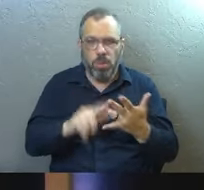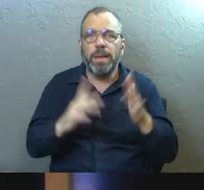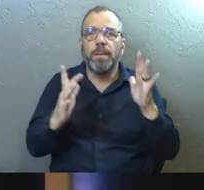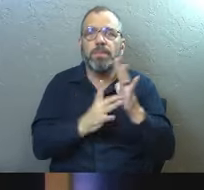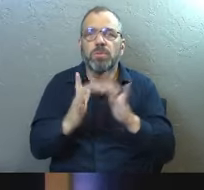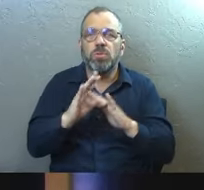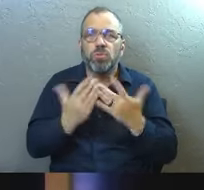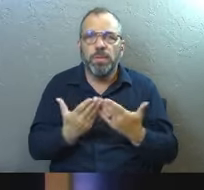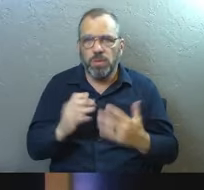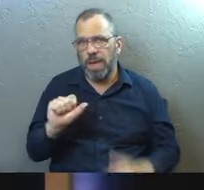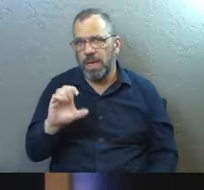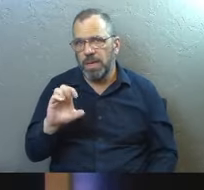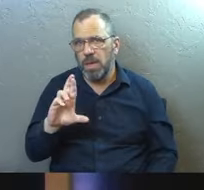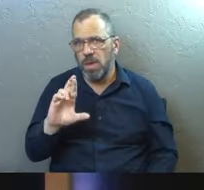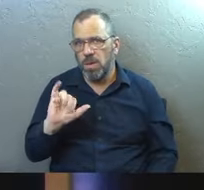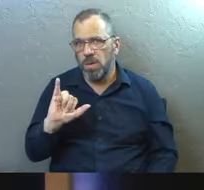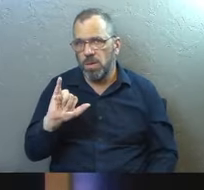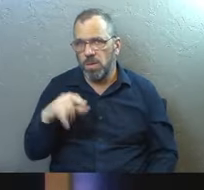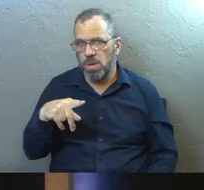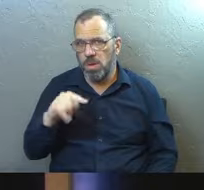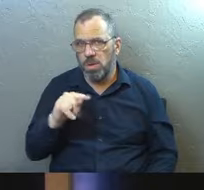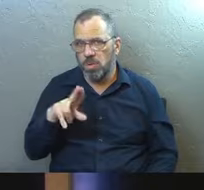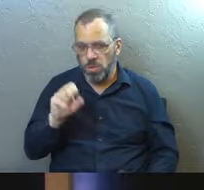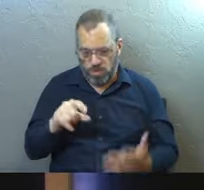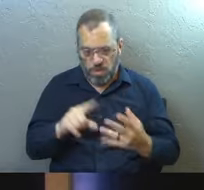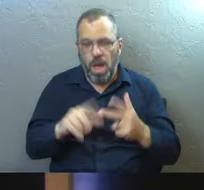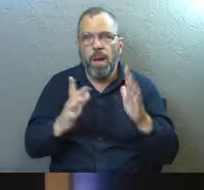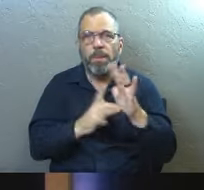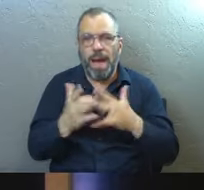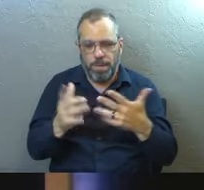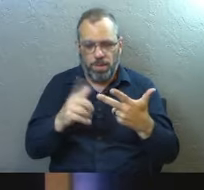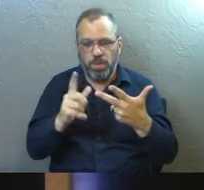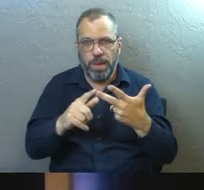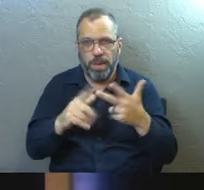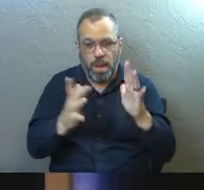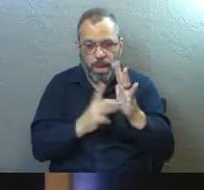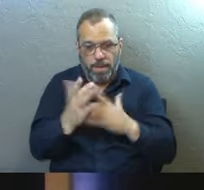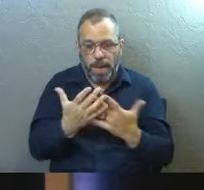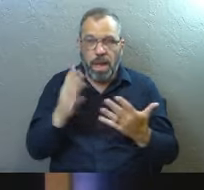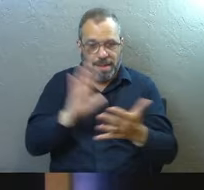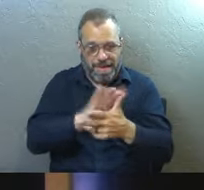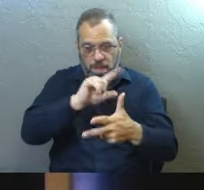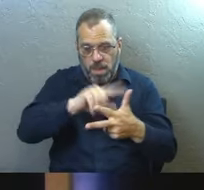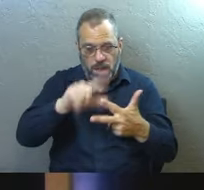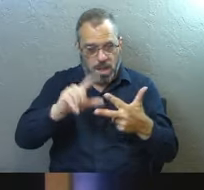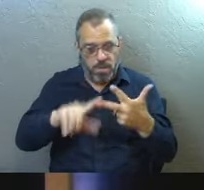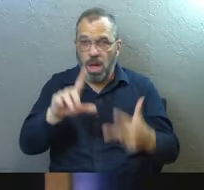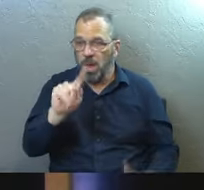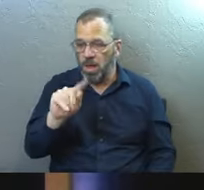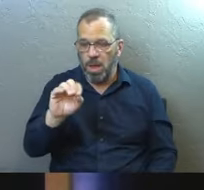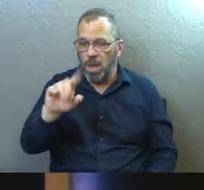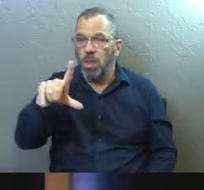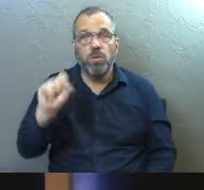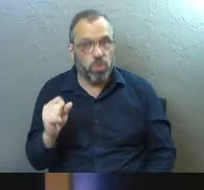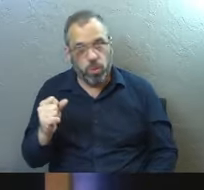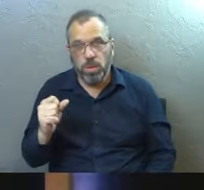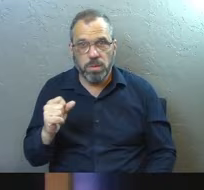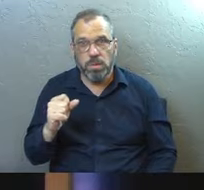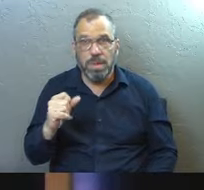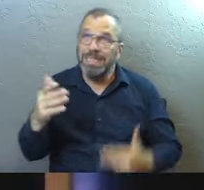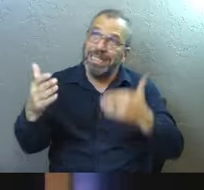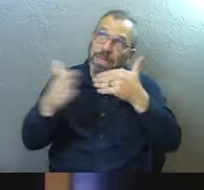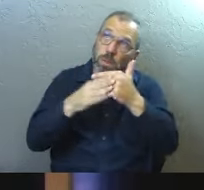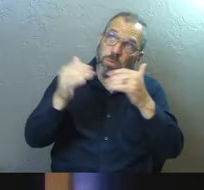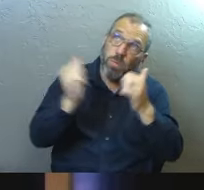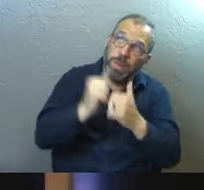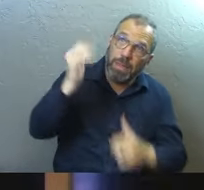scripture. Like all of these so foundational, basic, but that's because they are the tools that we have to get close